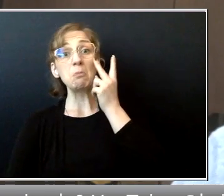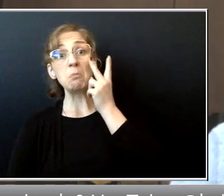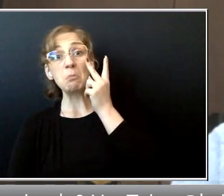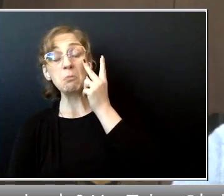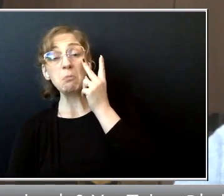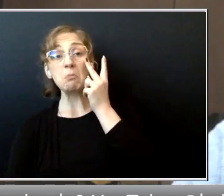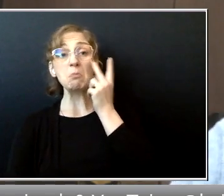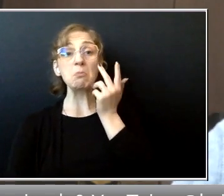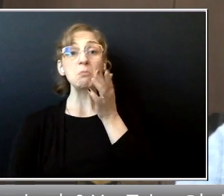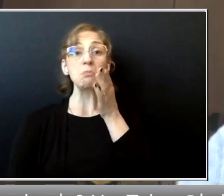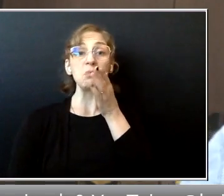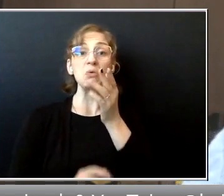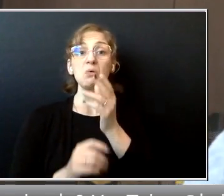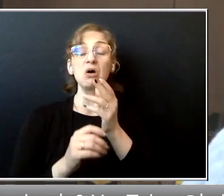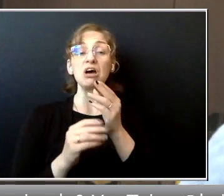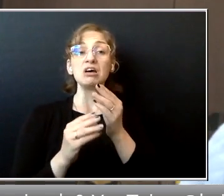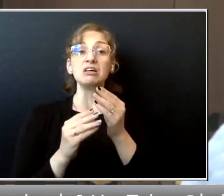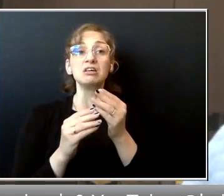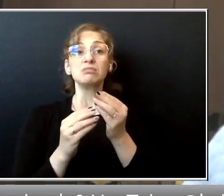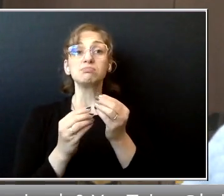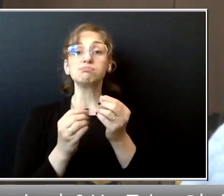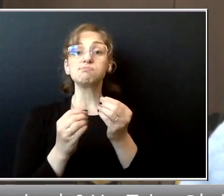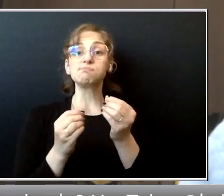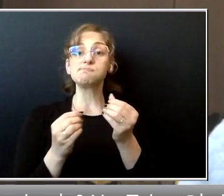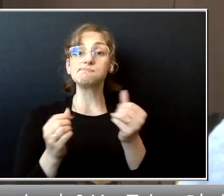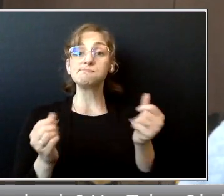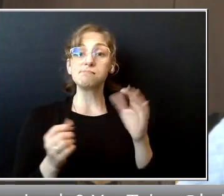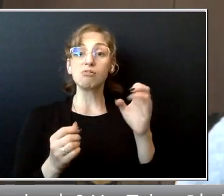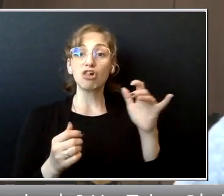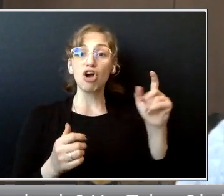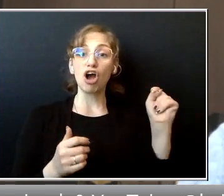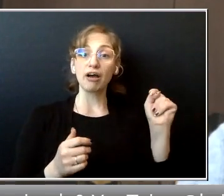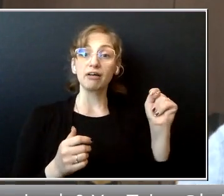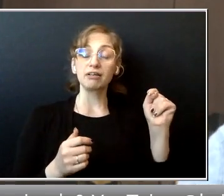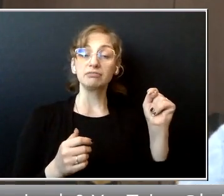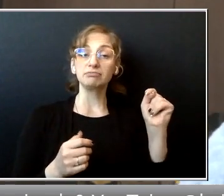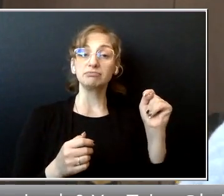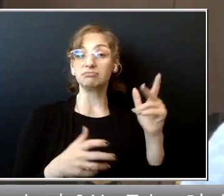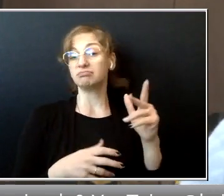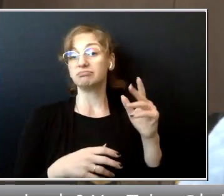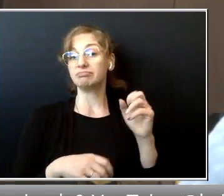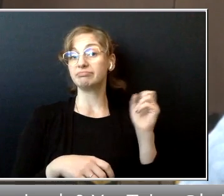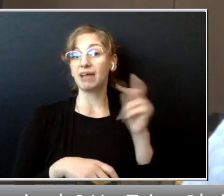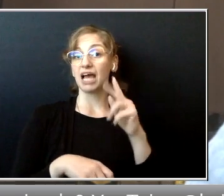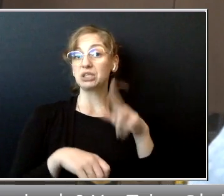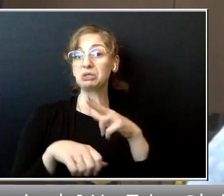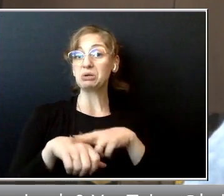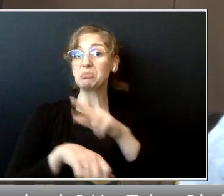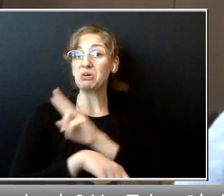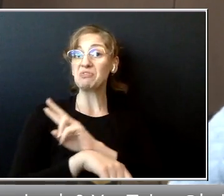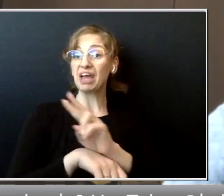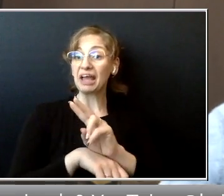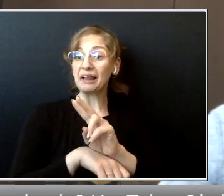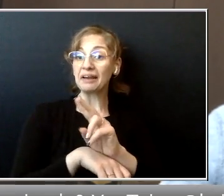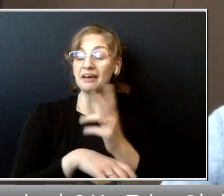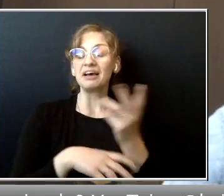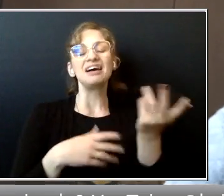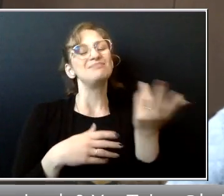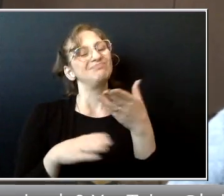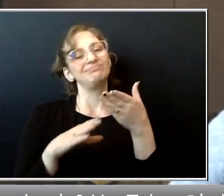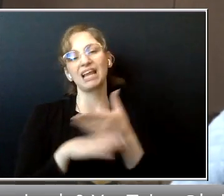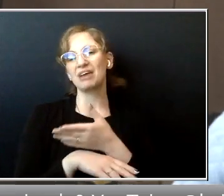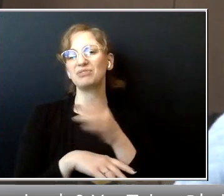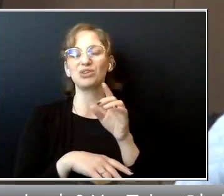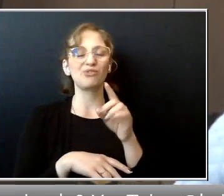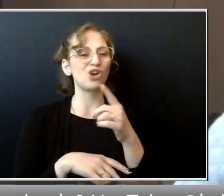up the clot and get the vein back to normal without having to get Dr. Ali involved at all. But after that first couple of months, it